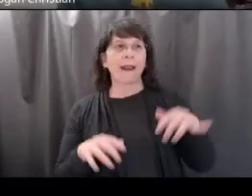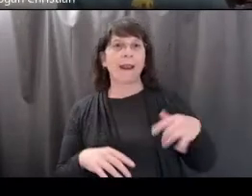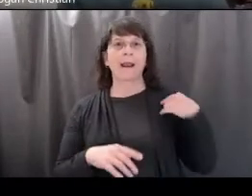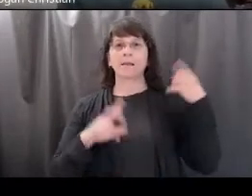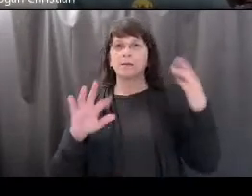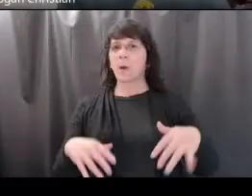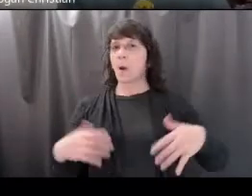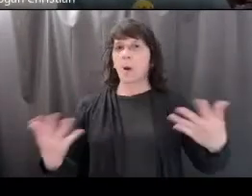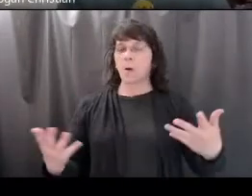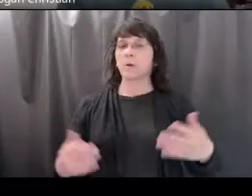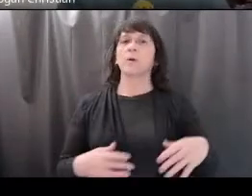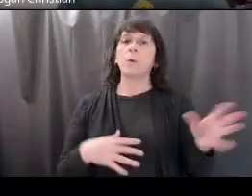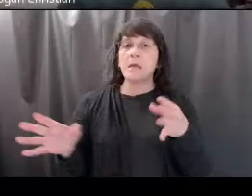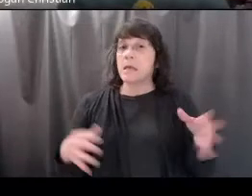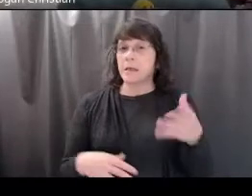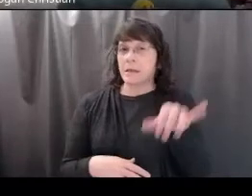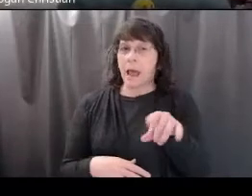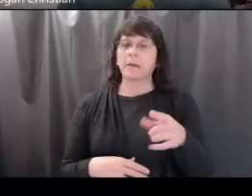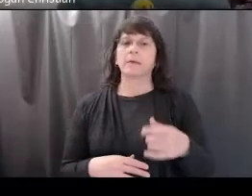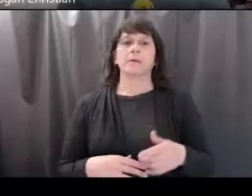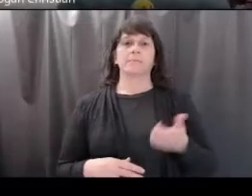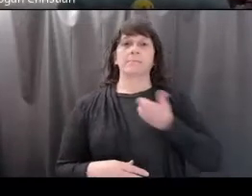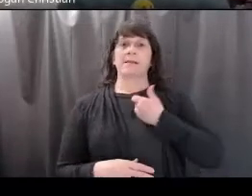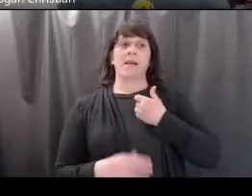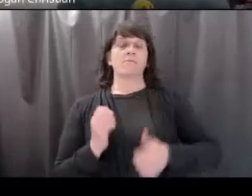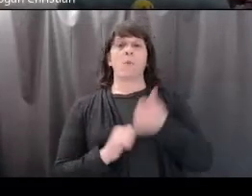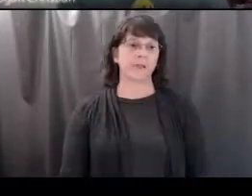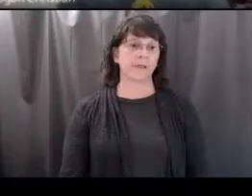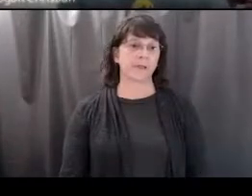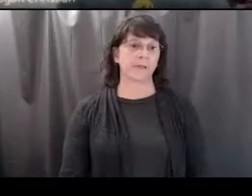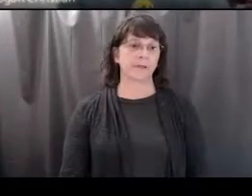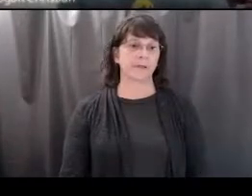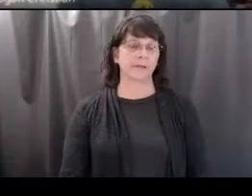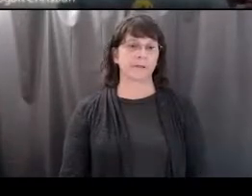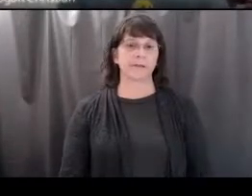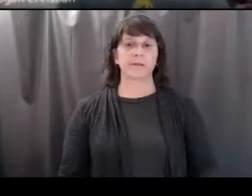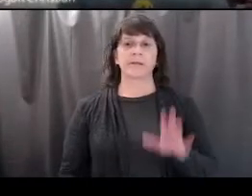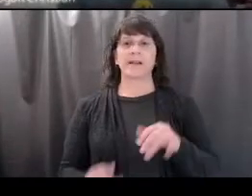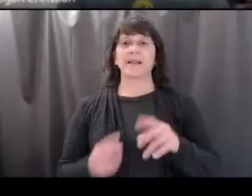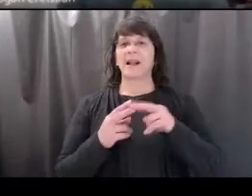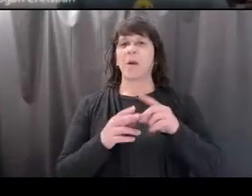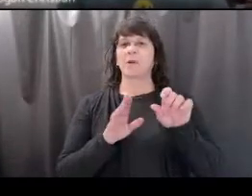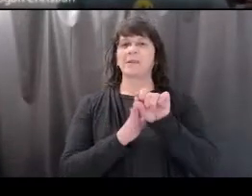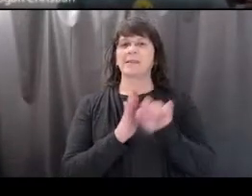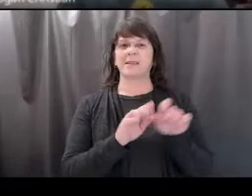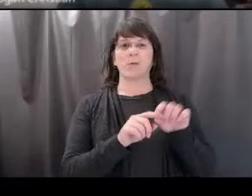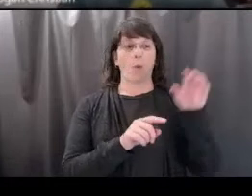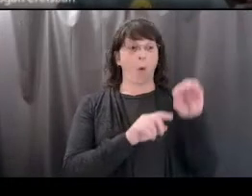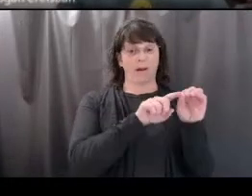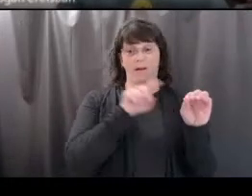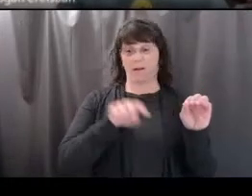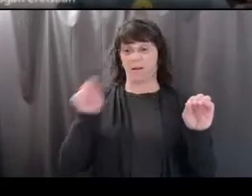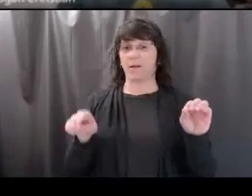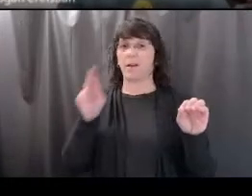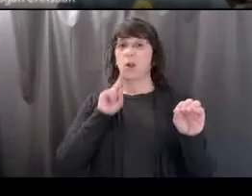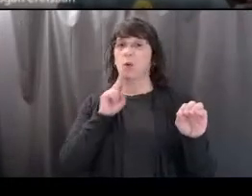I'll tell you about the craziest storm I've ever been in. So I live here in Utah, which is a couple states over from Oregon.